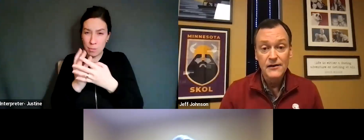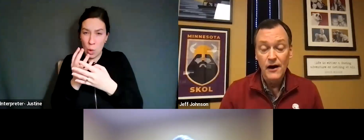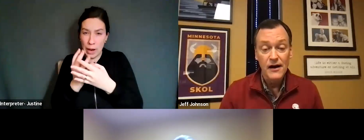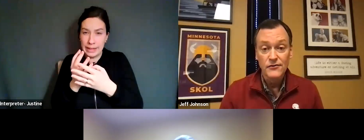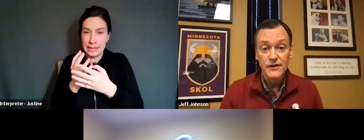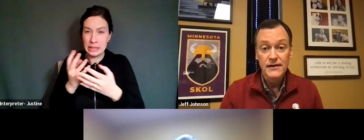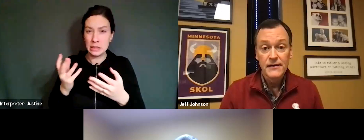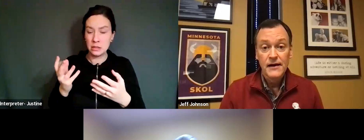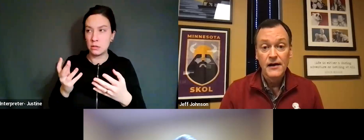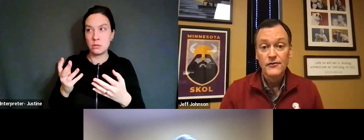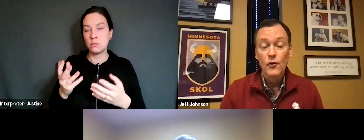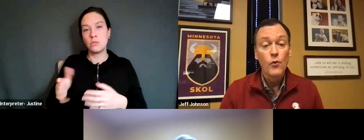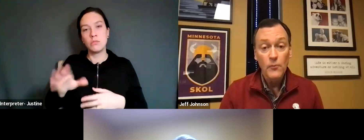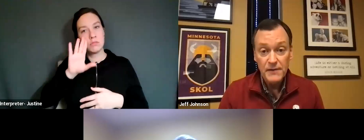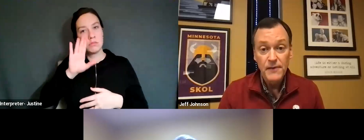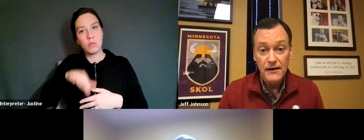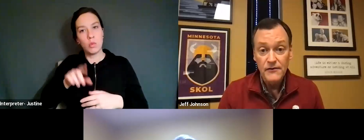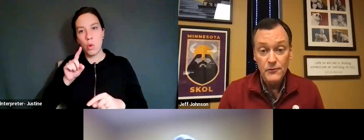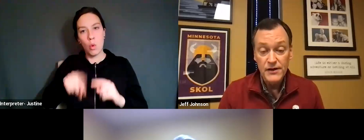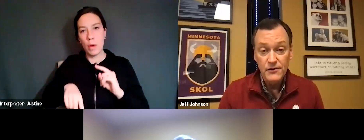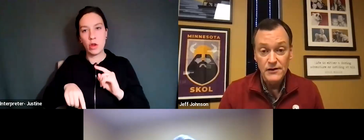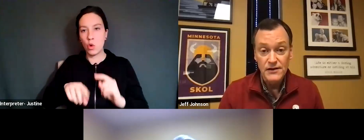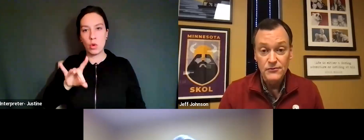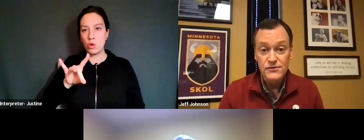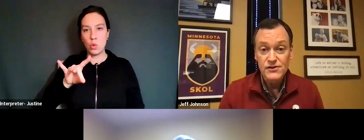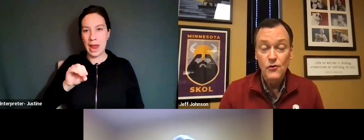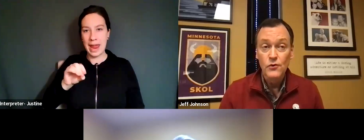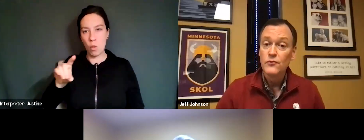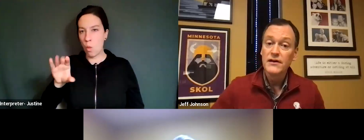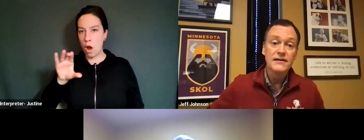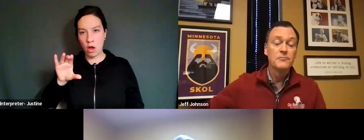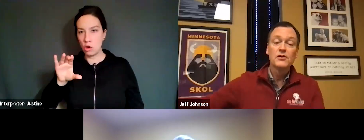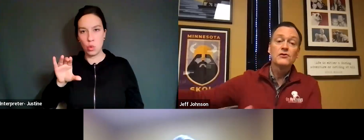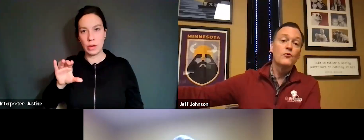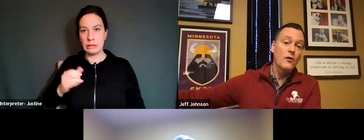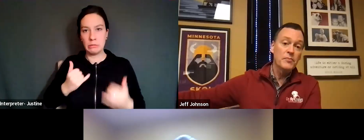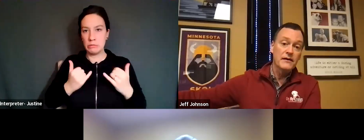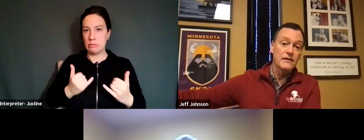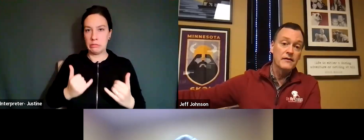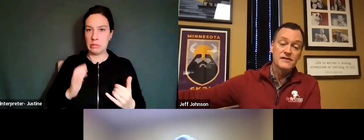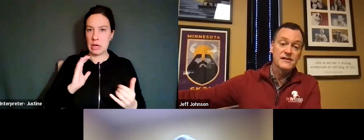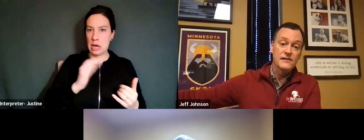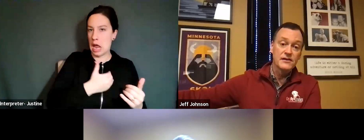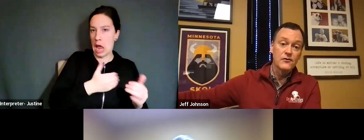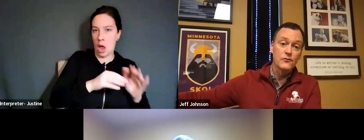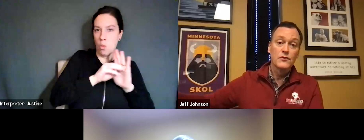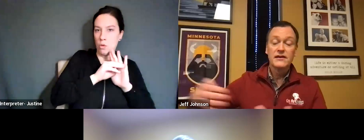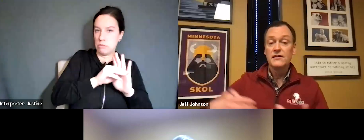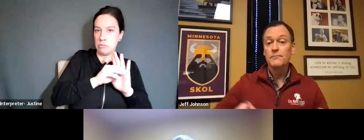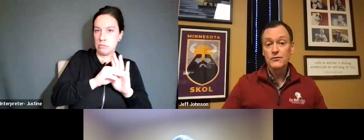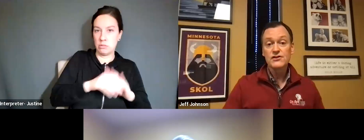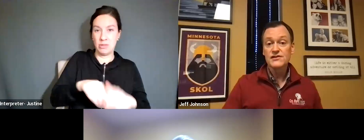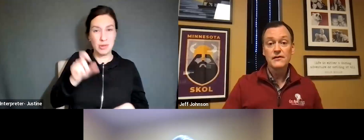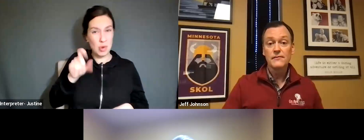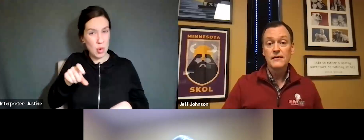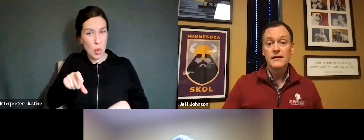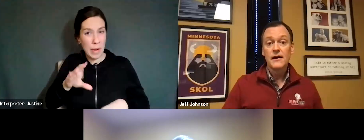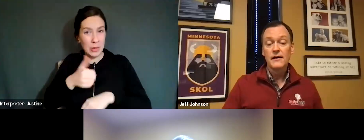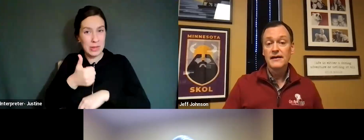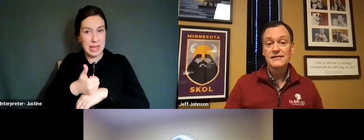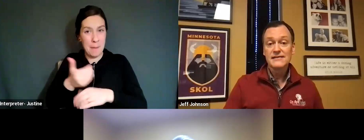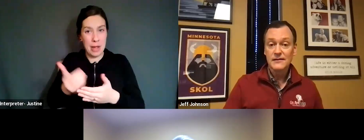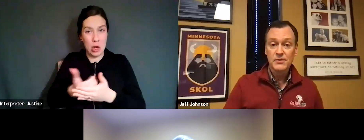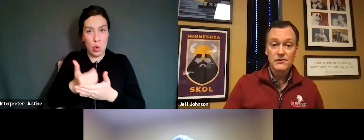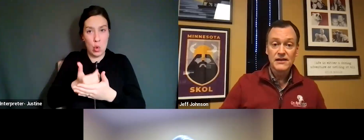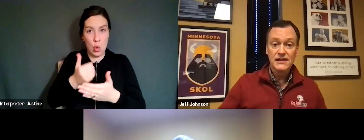to 80 or 100 under the whelping model that we currently use. So would we need to build a whelping facility, or would we need to purchase